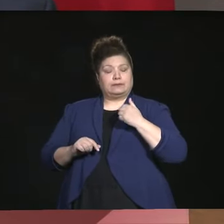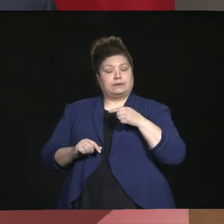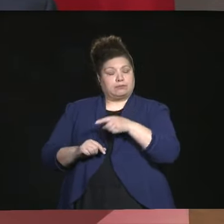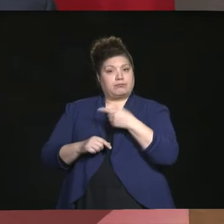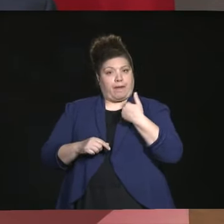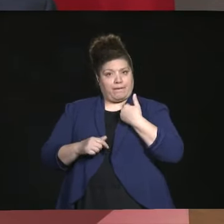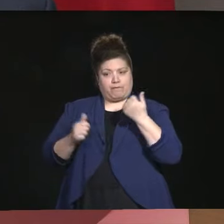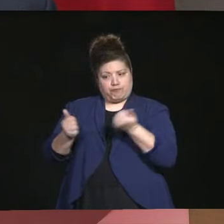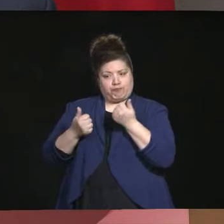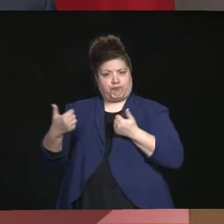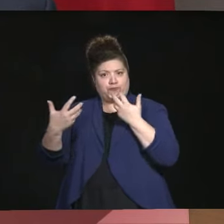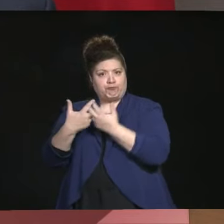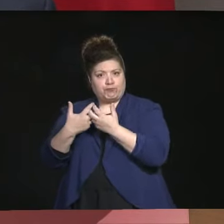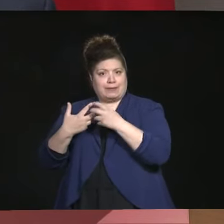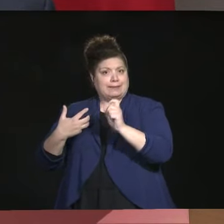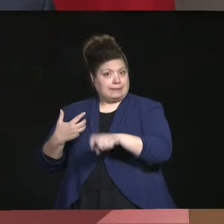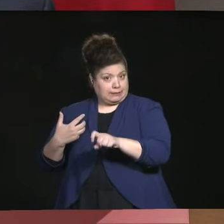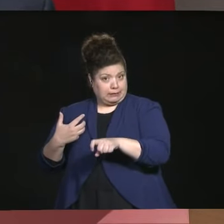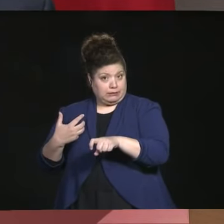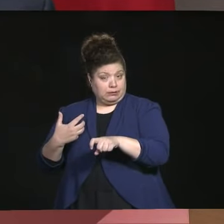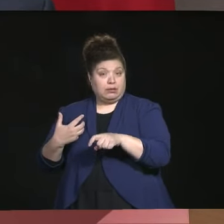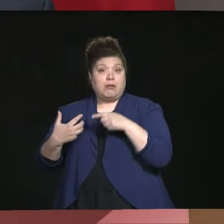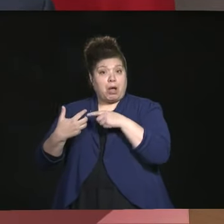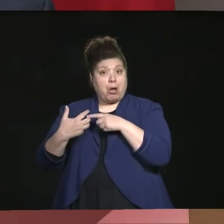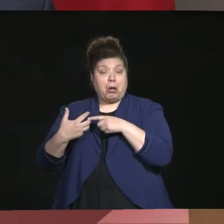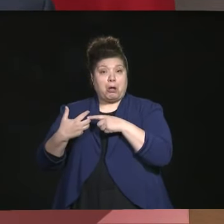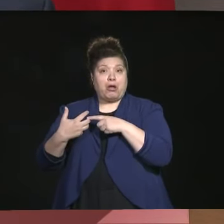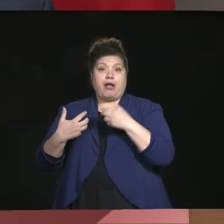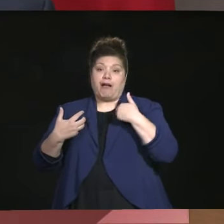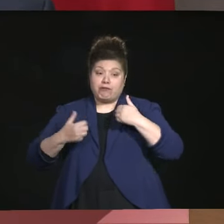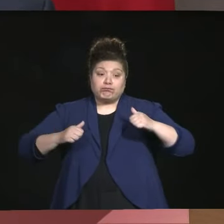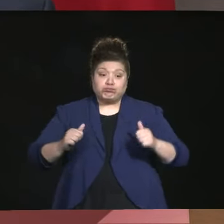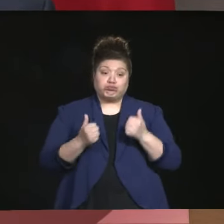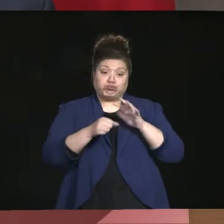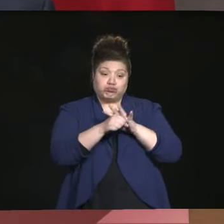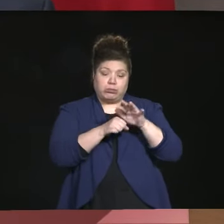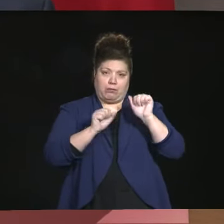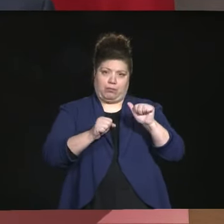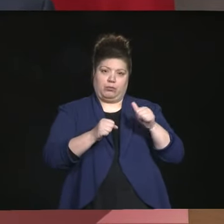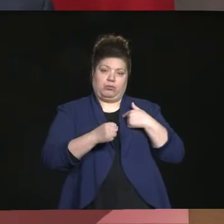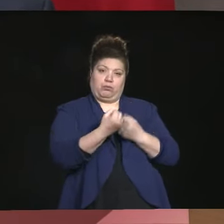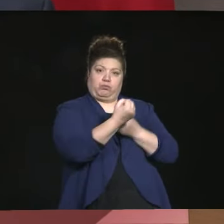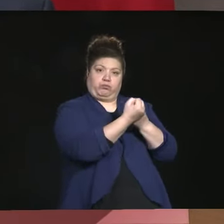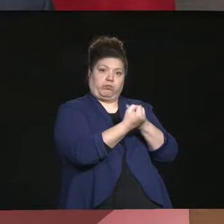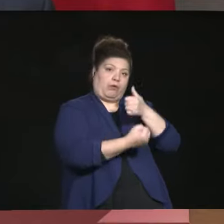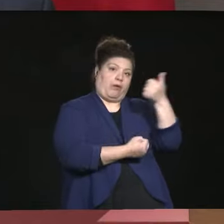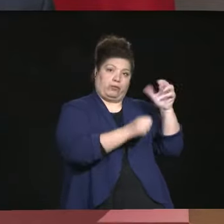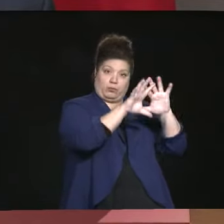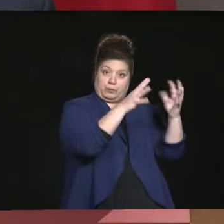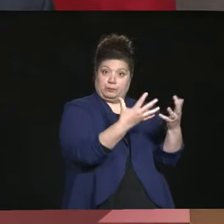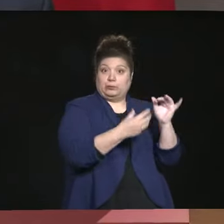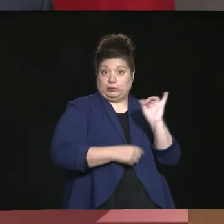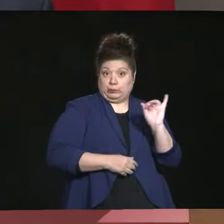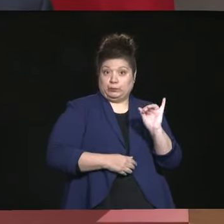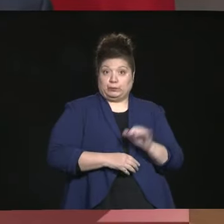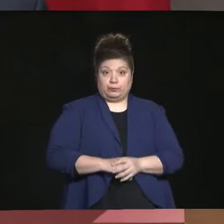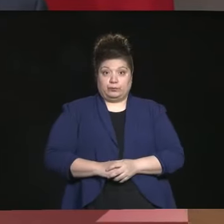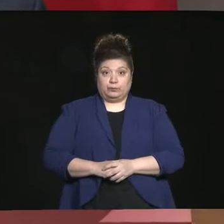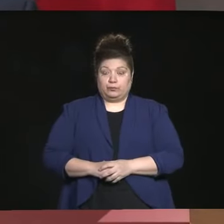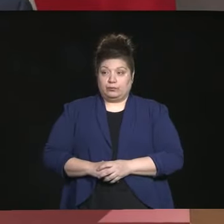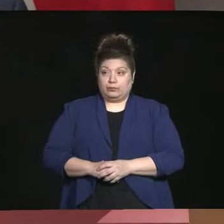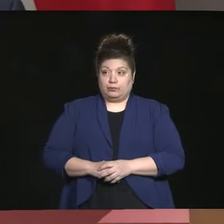but ultimately to produce masks for other jurisdictions in the future as well. Thank you, Minister. Operator, next question,